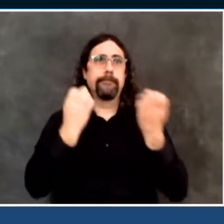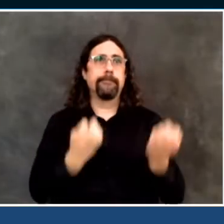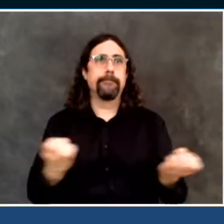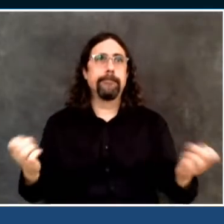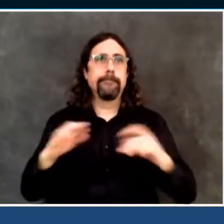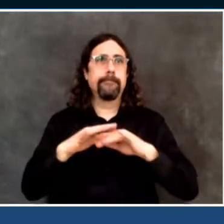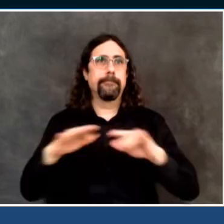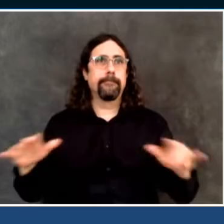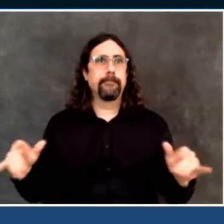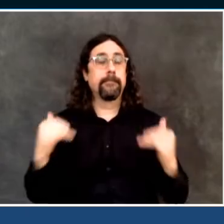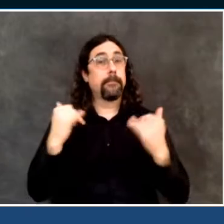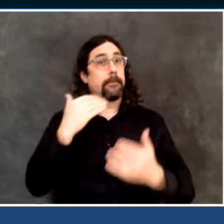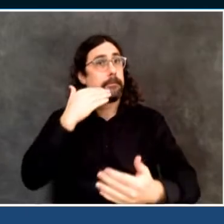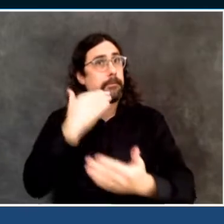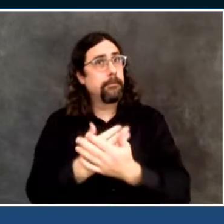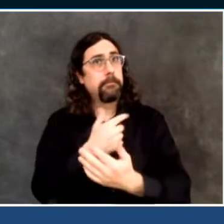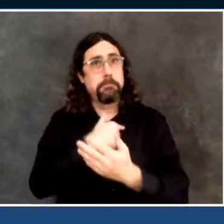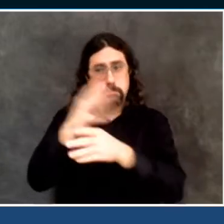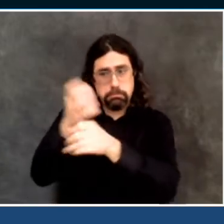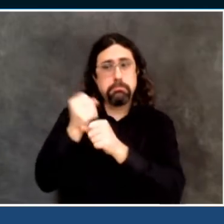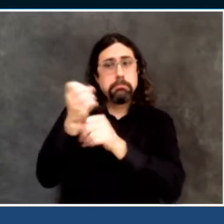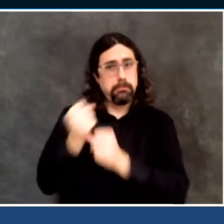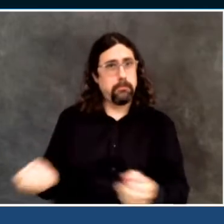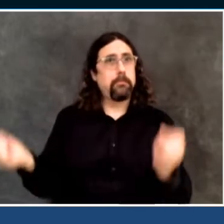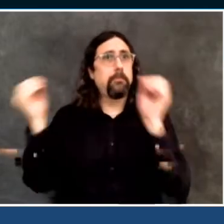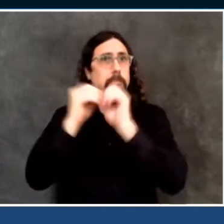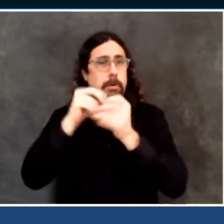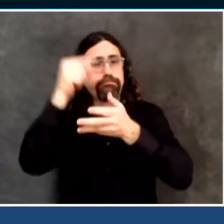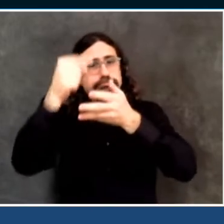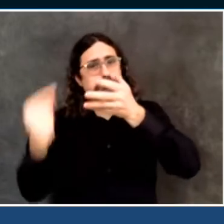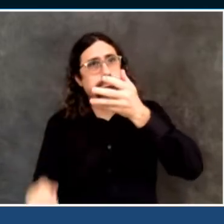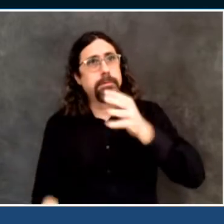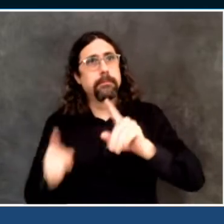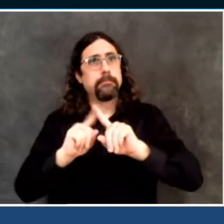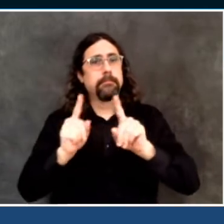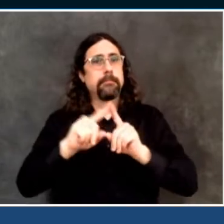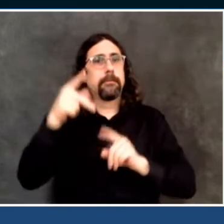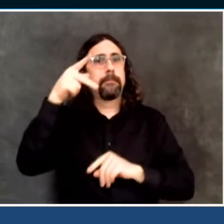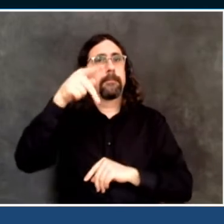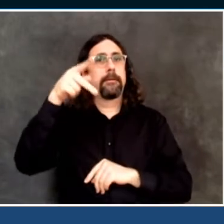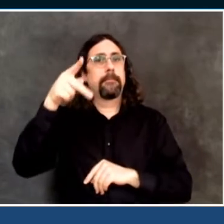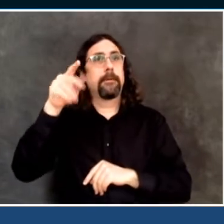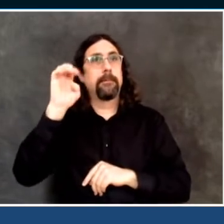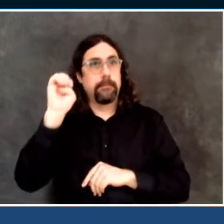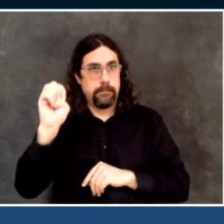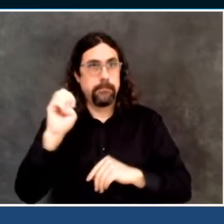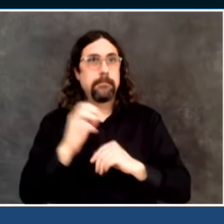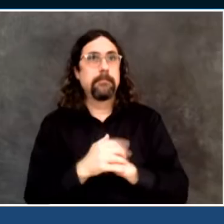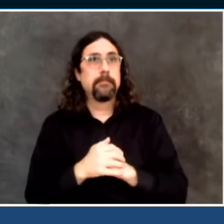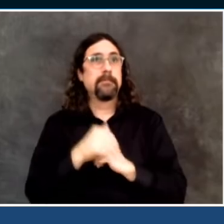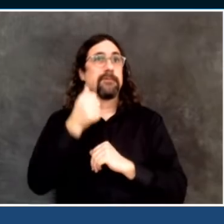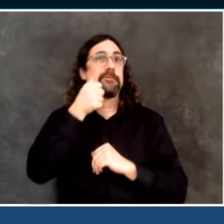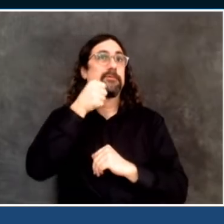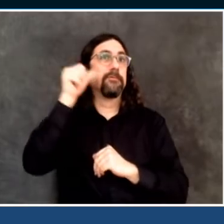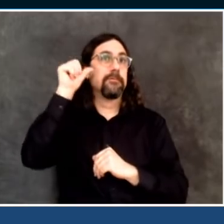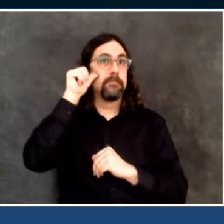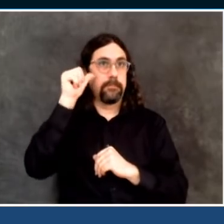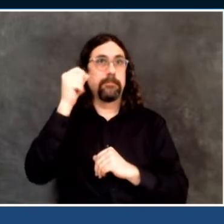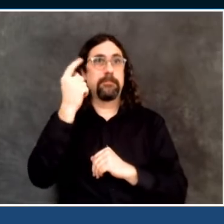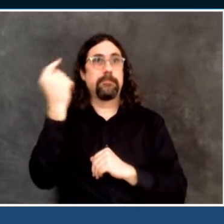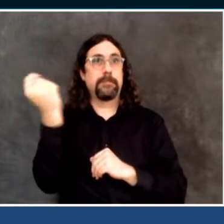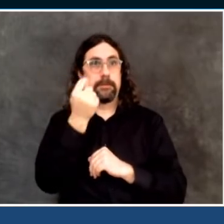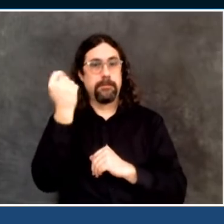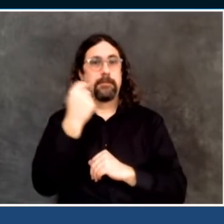yesterday we made a delivery out to the hospitals of this city. Over 3 million surgical masks, over 2 million surgical